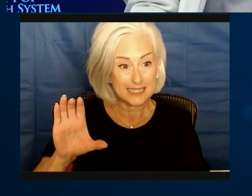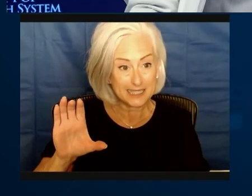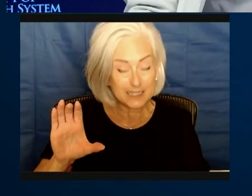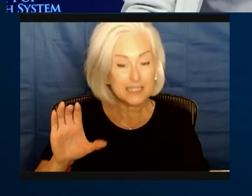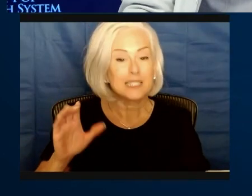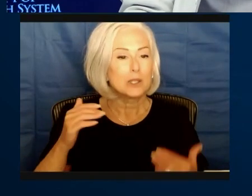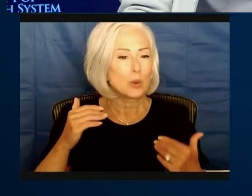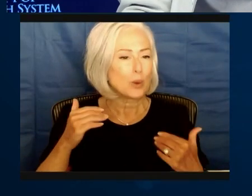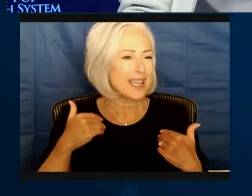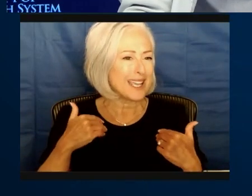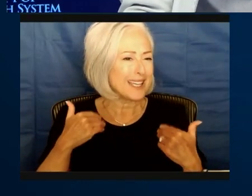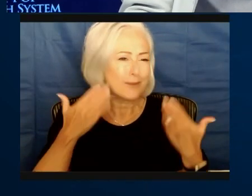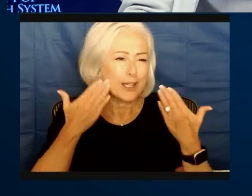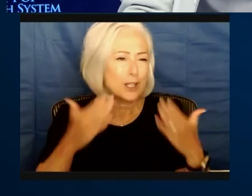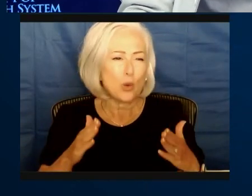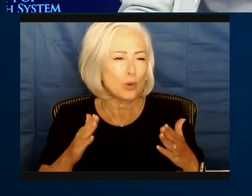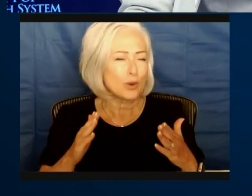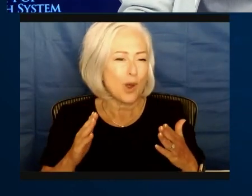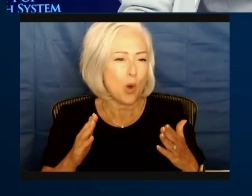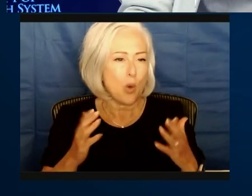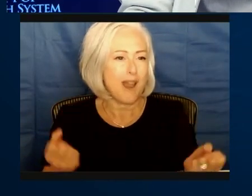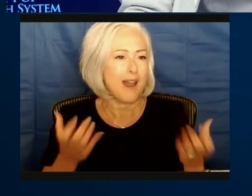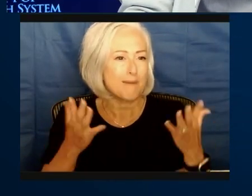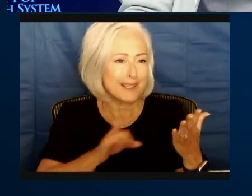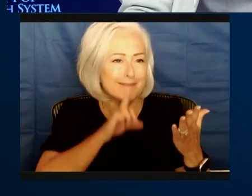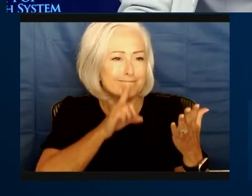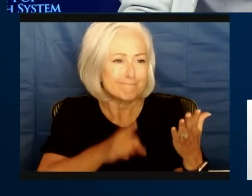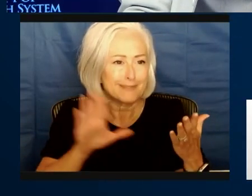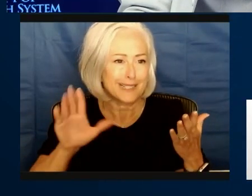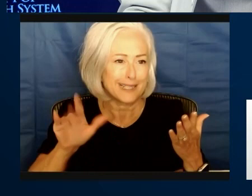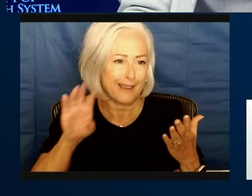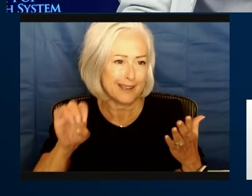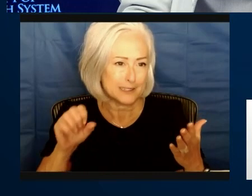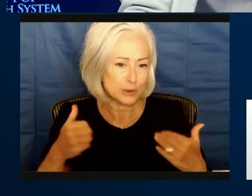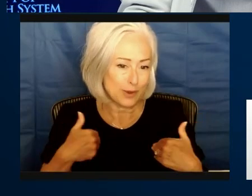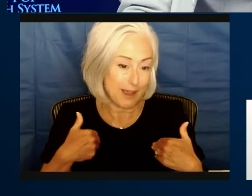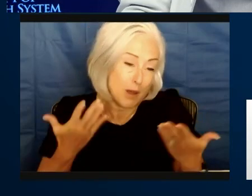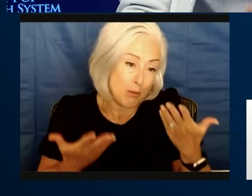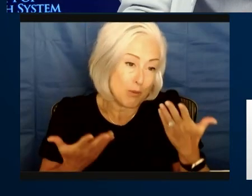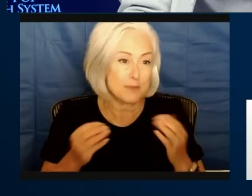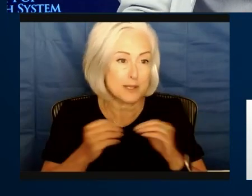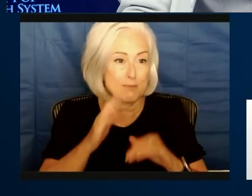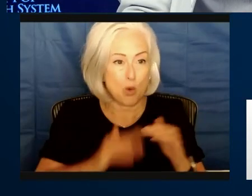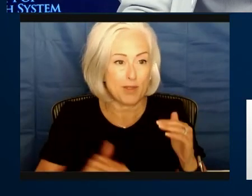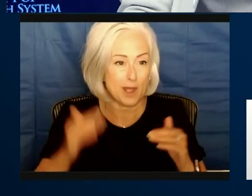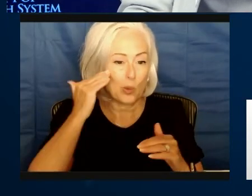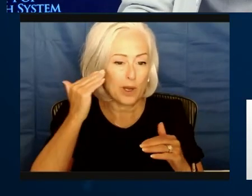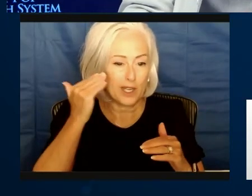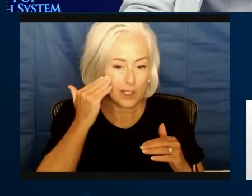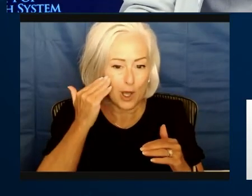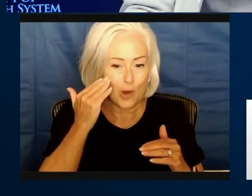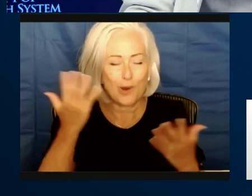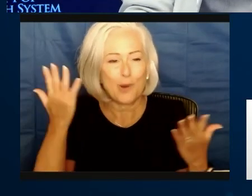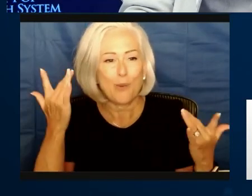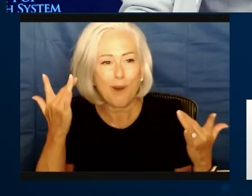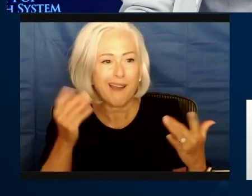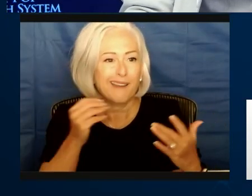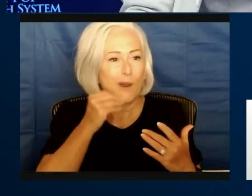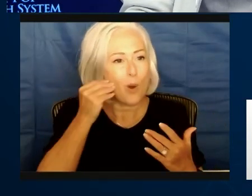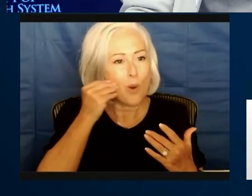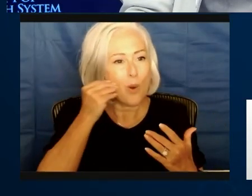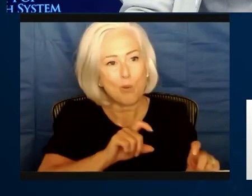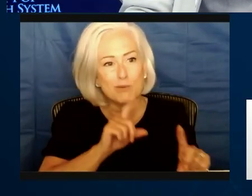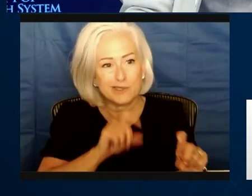that are out there. There are probably a lot more than we think, and because it's underreported, people doing home tests, all that reason.